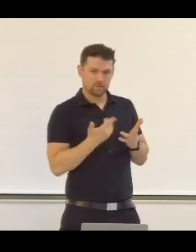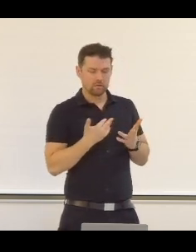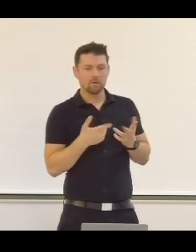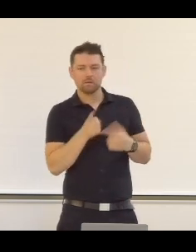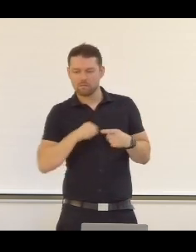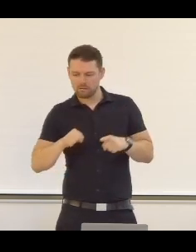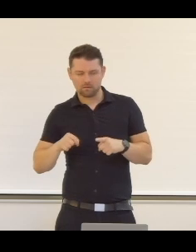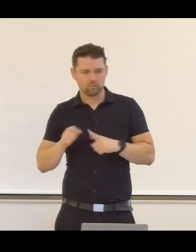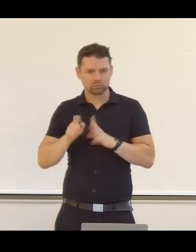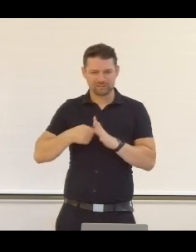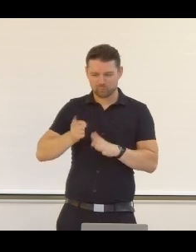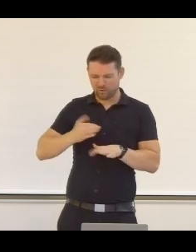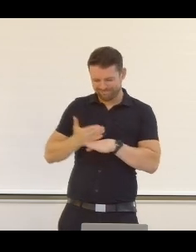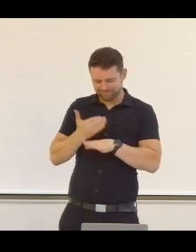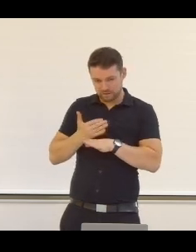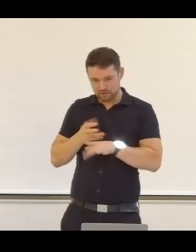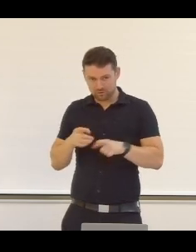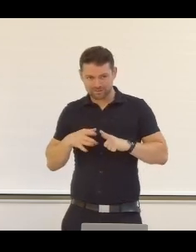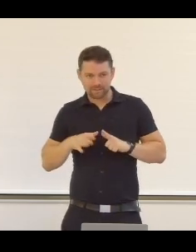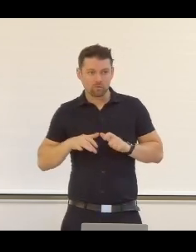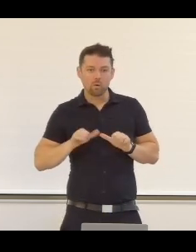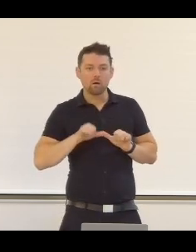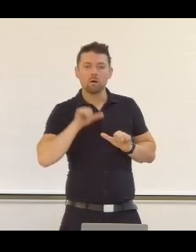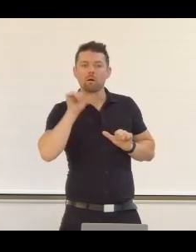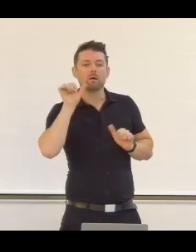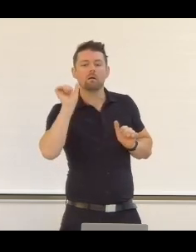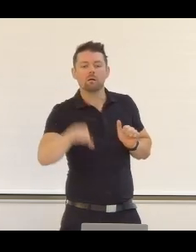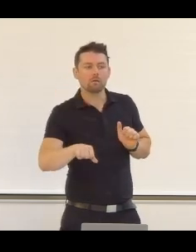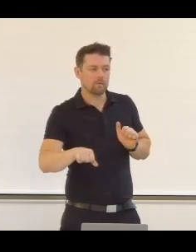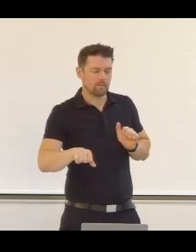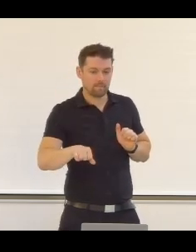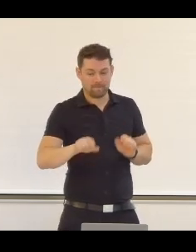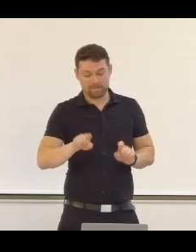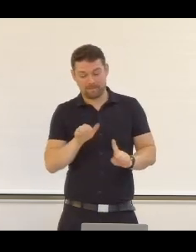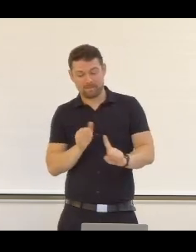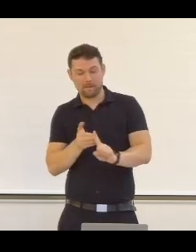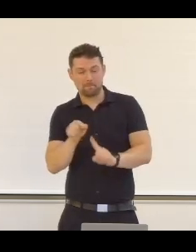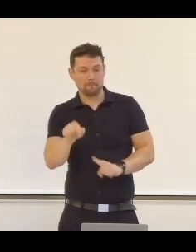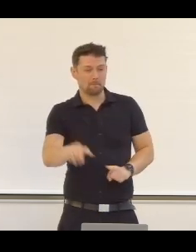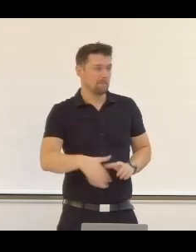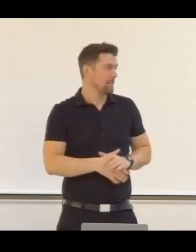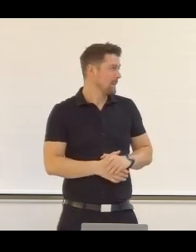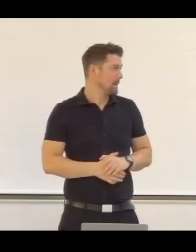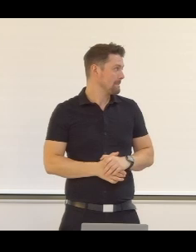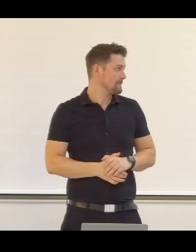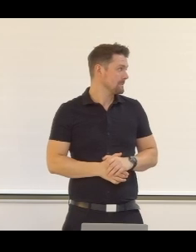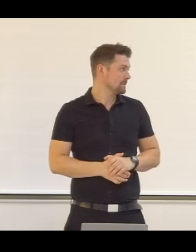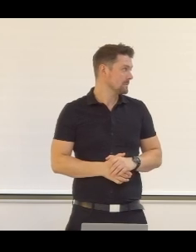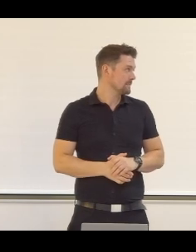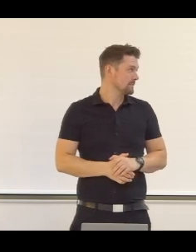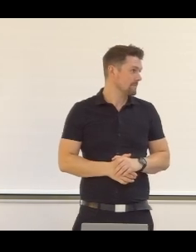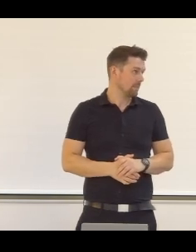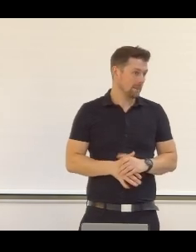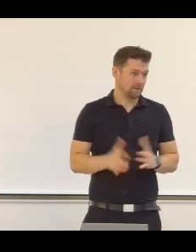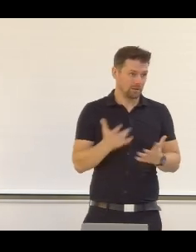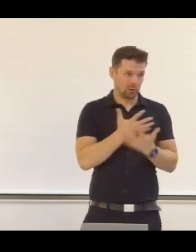happen. What comes just after is where we try to be, especially with young actives like most of this